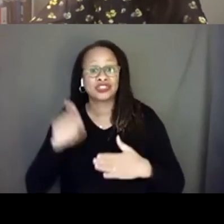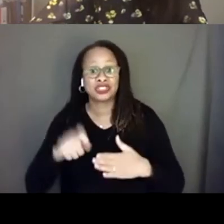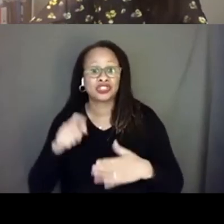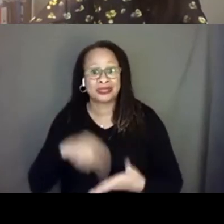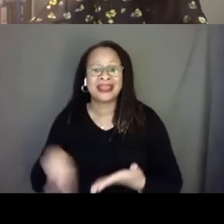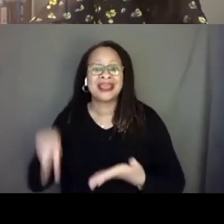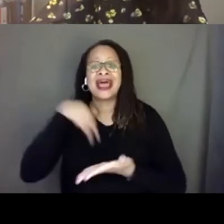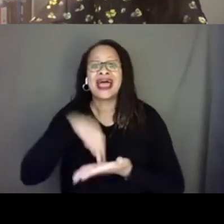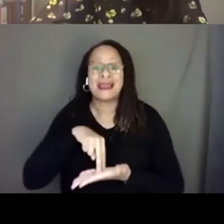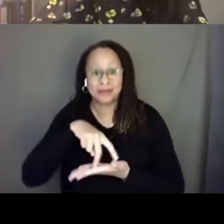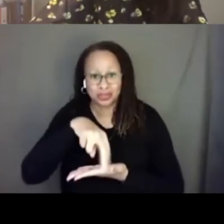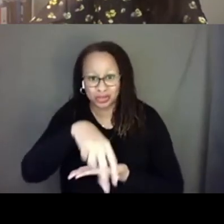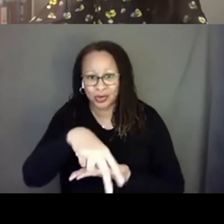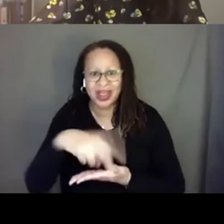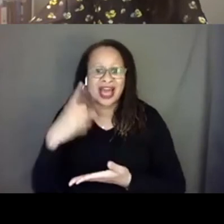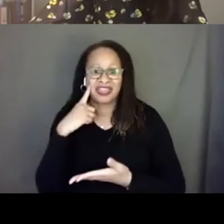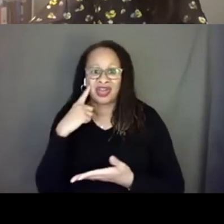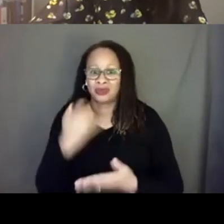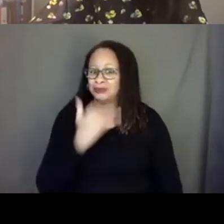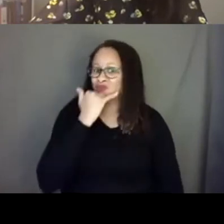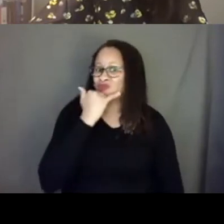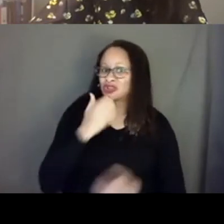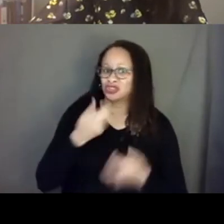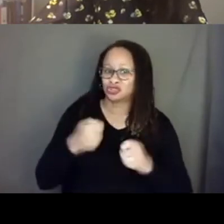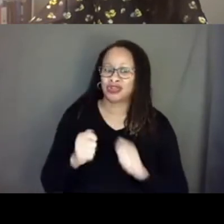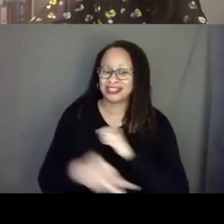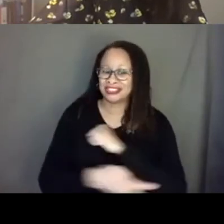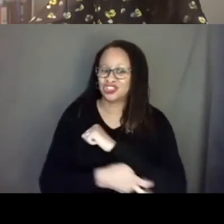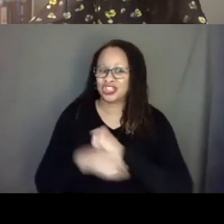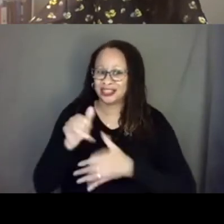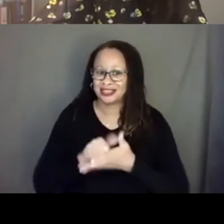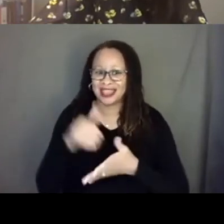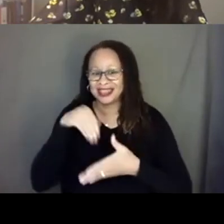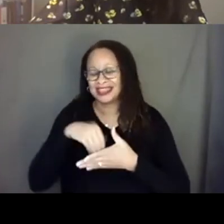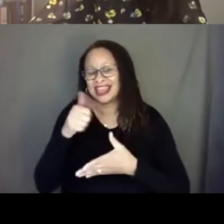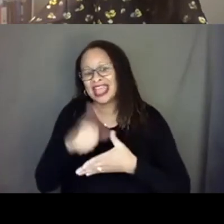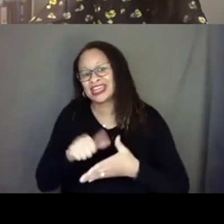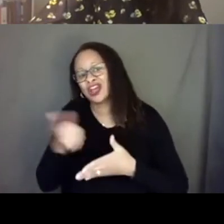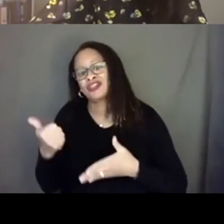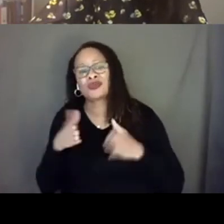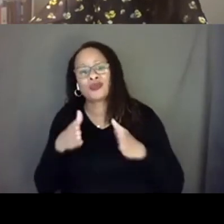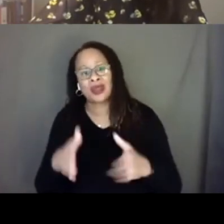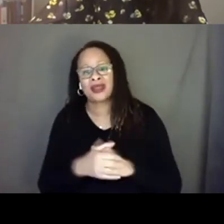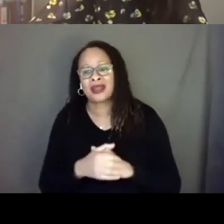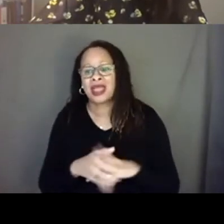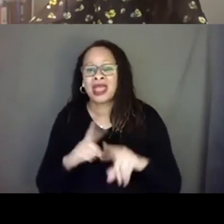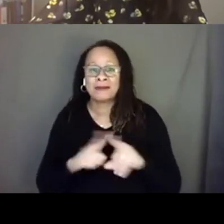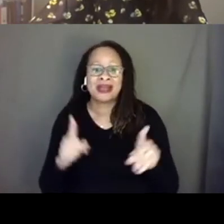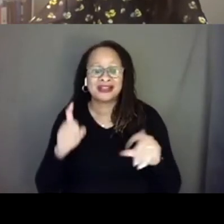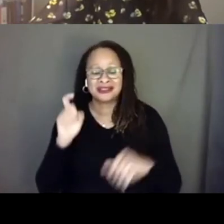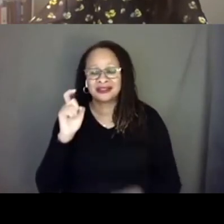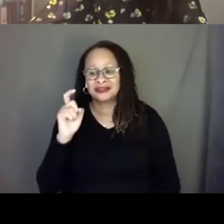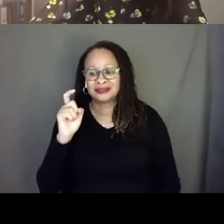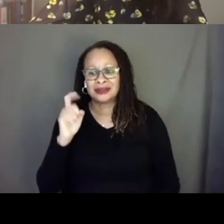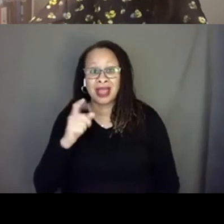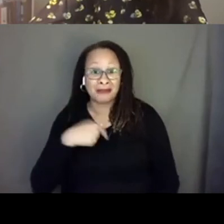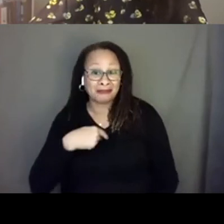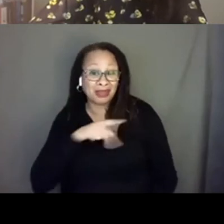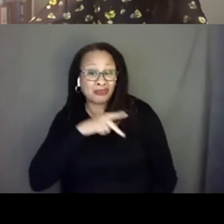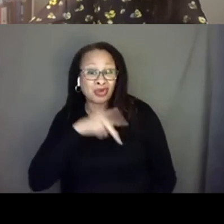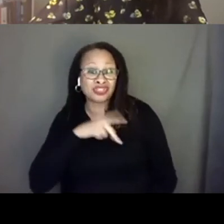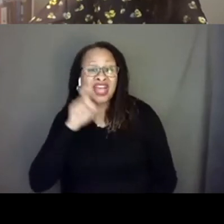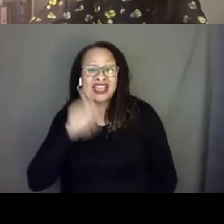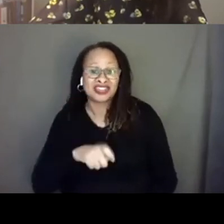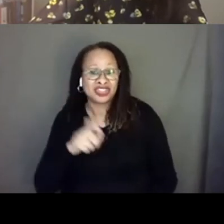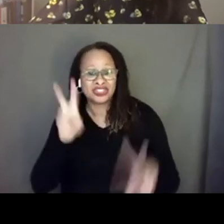thought it would be a disservice to try and cheat that in any other way. But you just have to, me personally, I think you have to